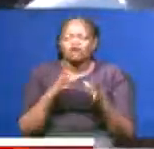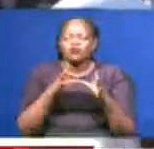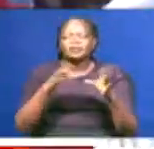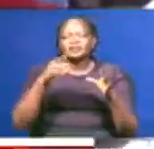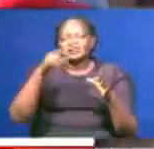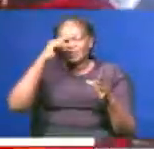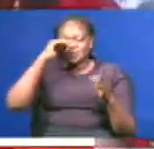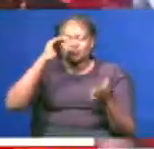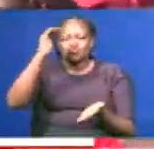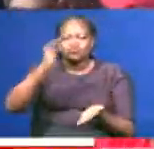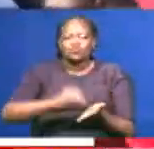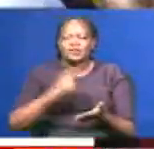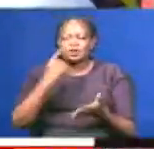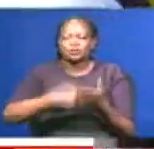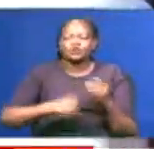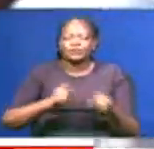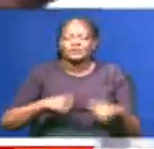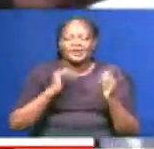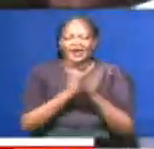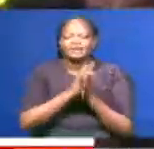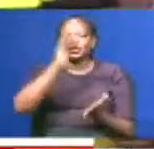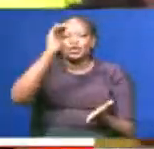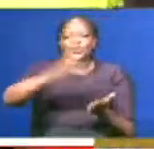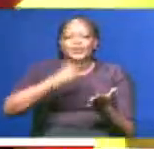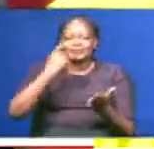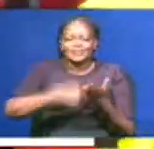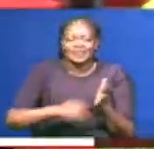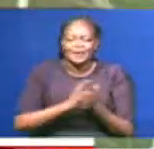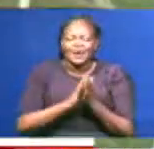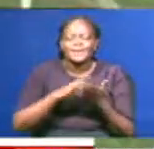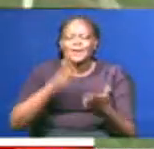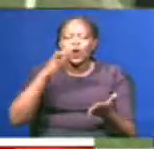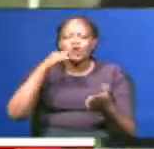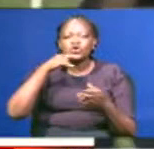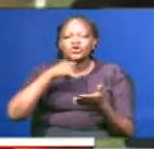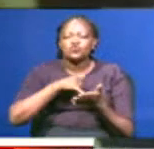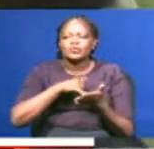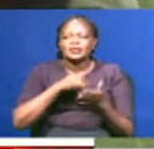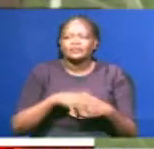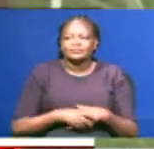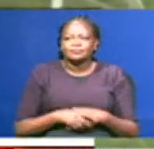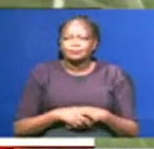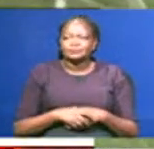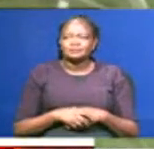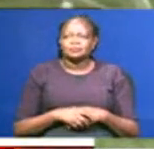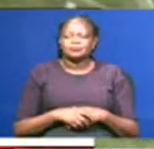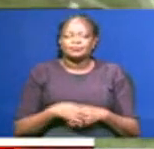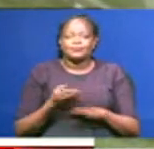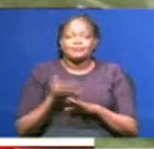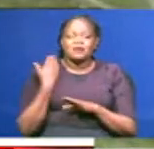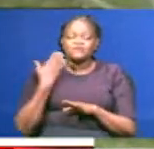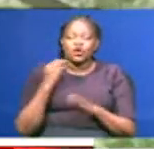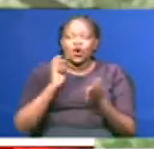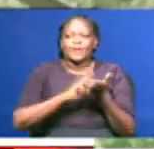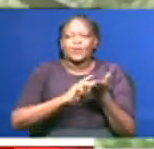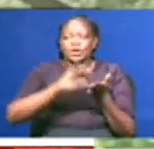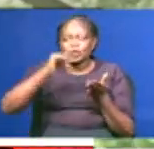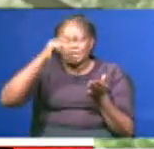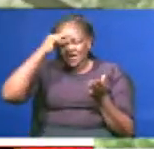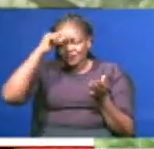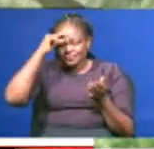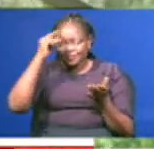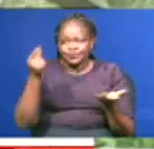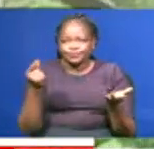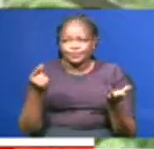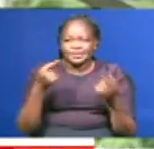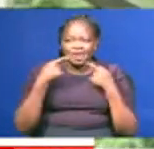cost of living, reduce taxes, and become more inclusive. Earlier, the Migori County government